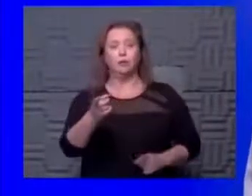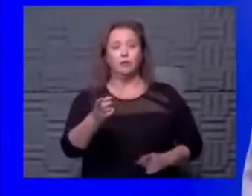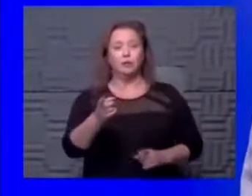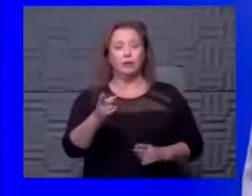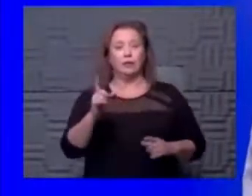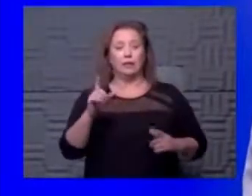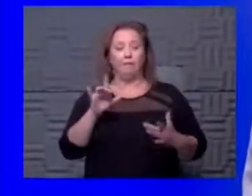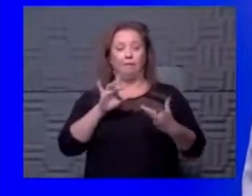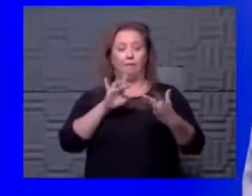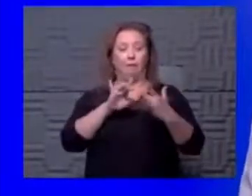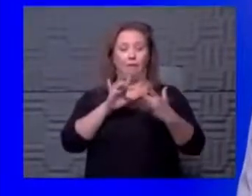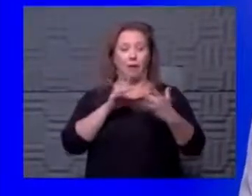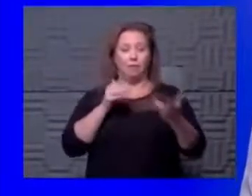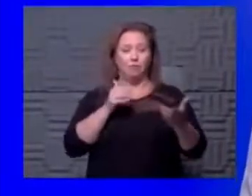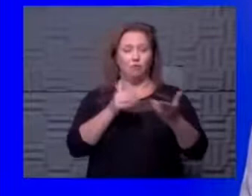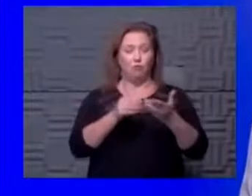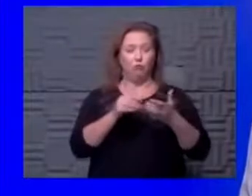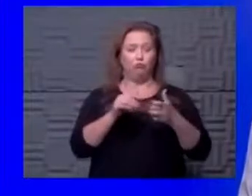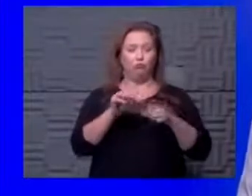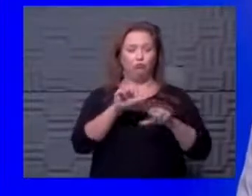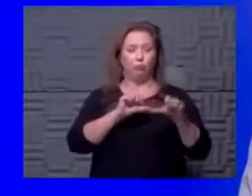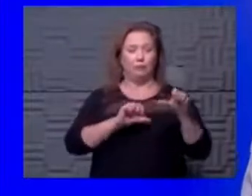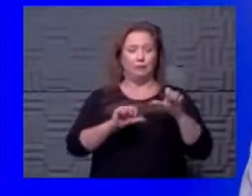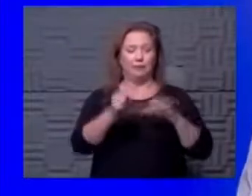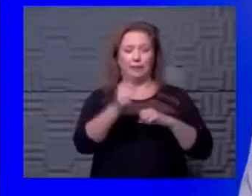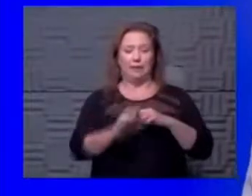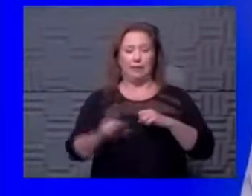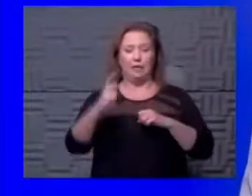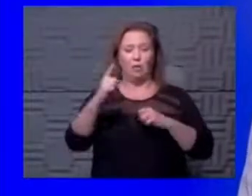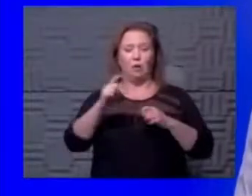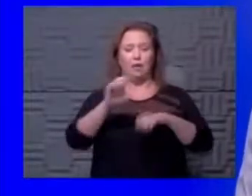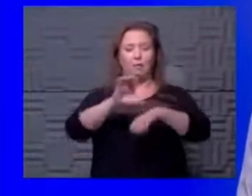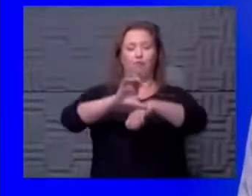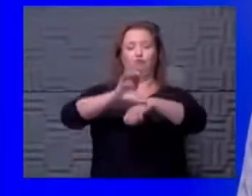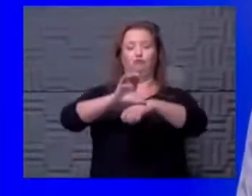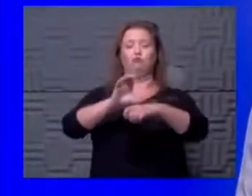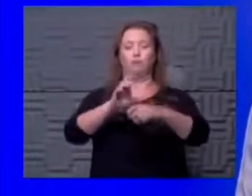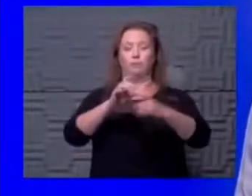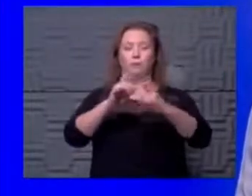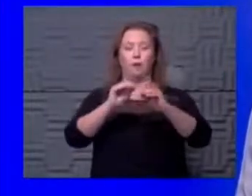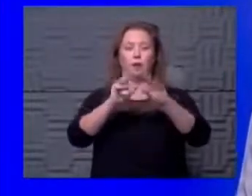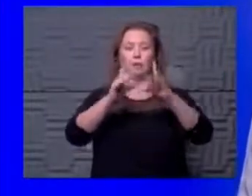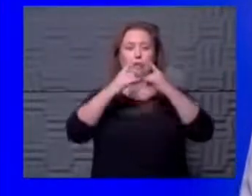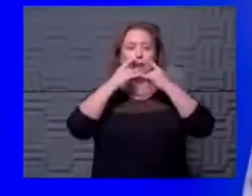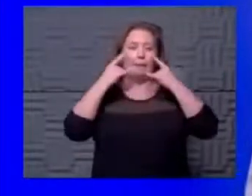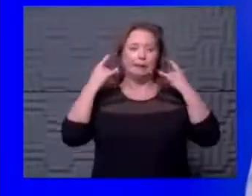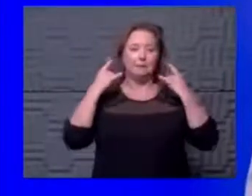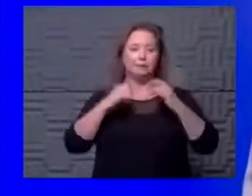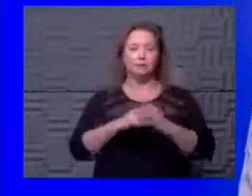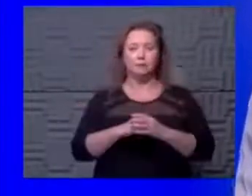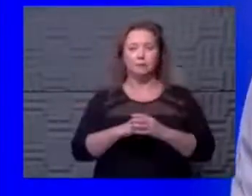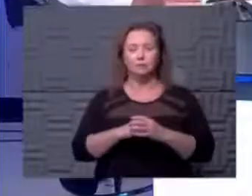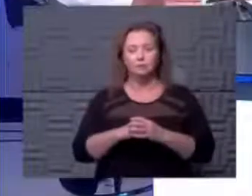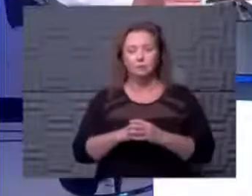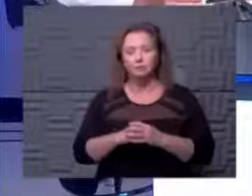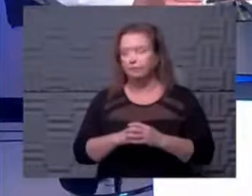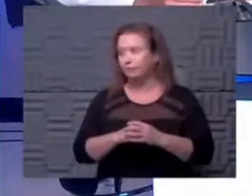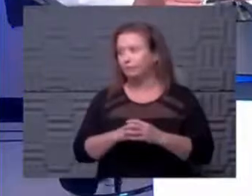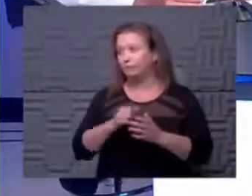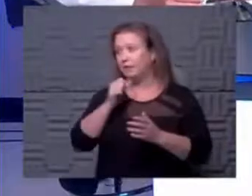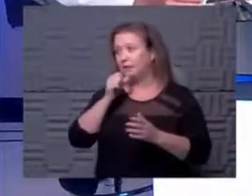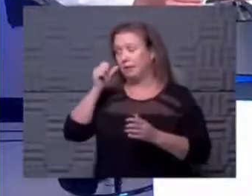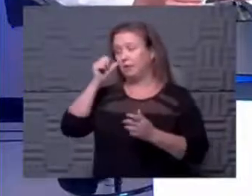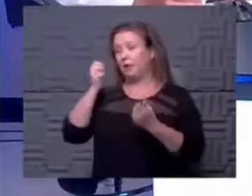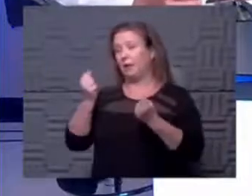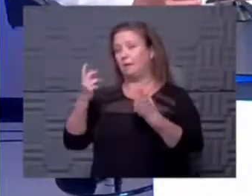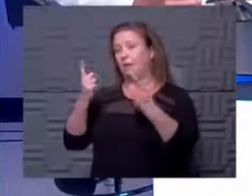is contact or closer proximity to anybody else within the church, obviously masks are being worn during that time. I know that yesterday we